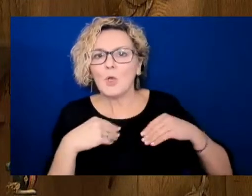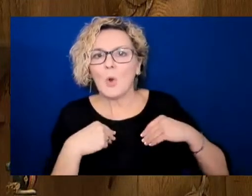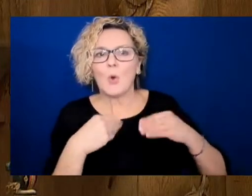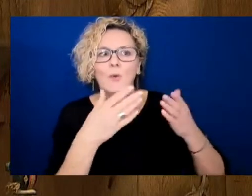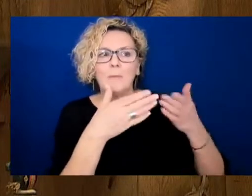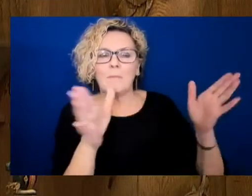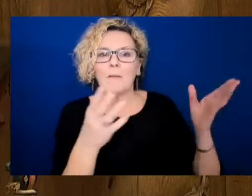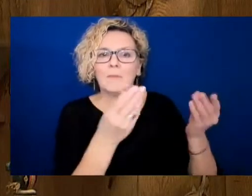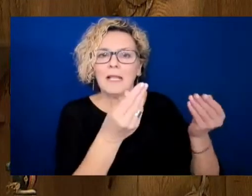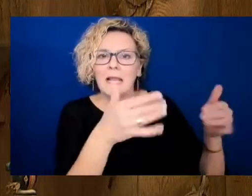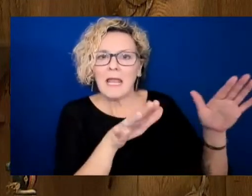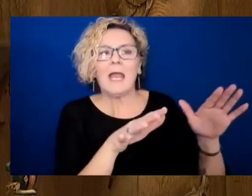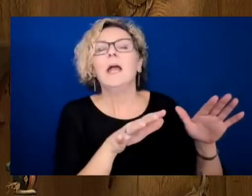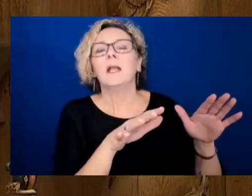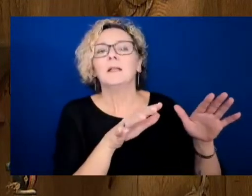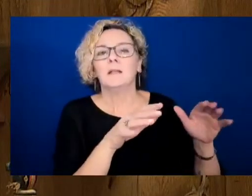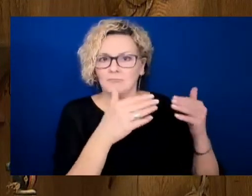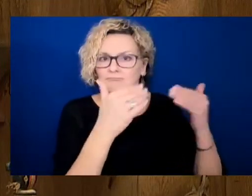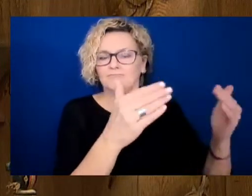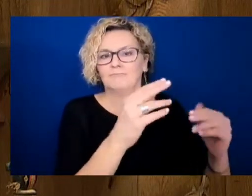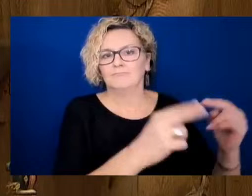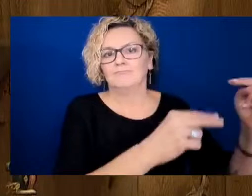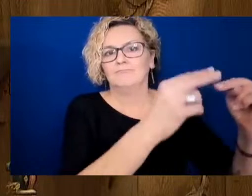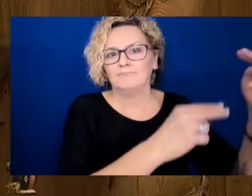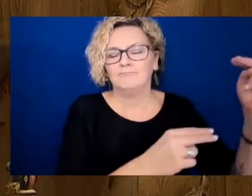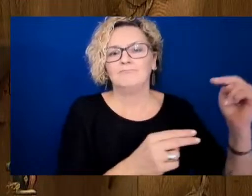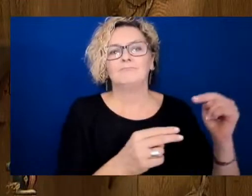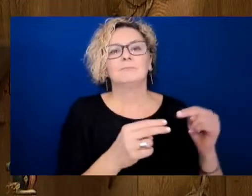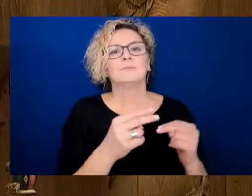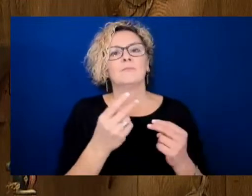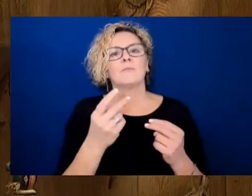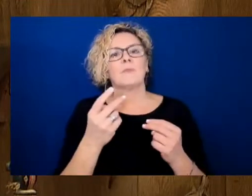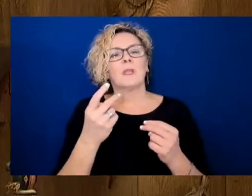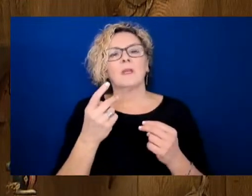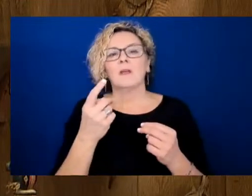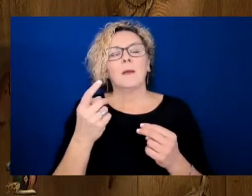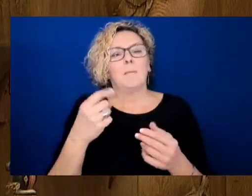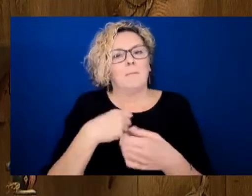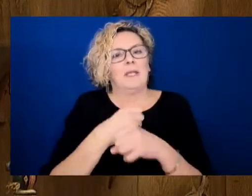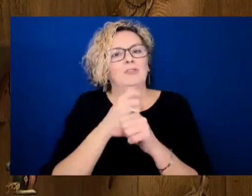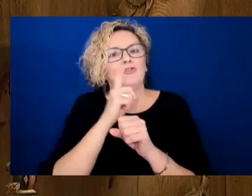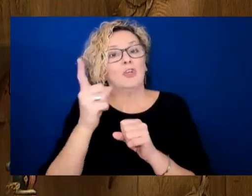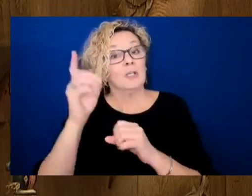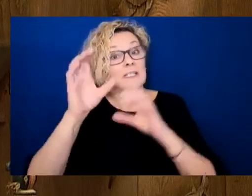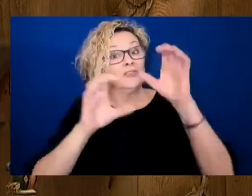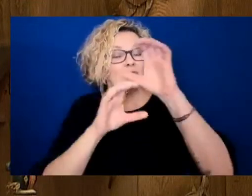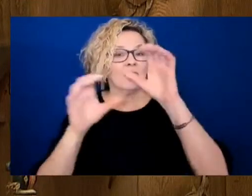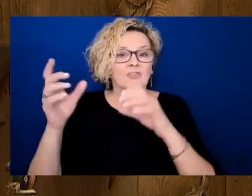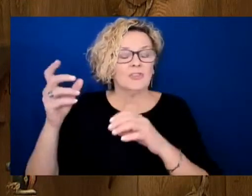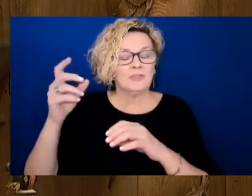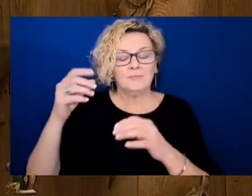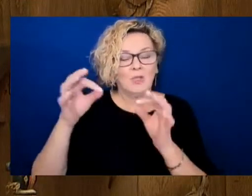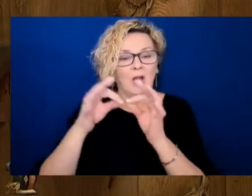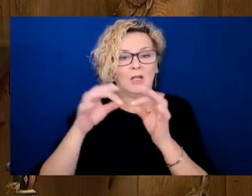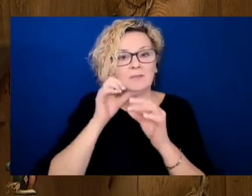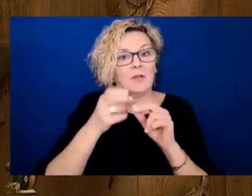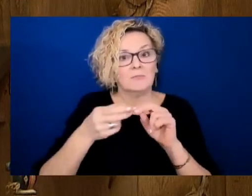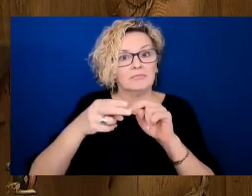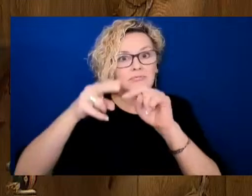money, and low-cost financing to bring down construction costs and make more middle-class housing projects